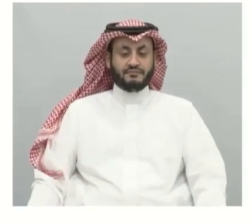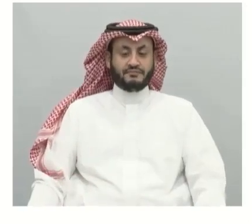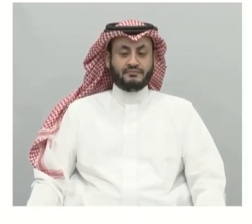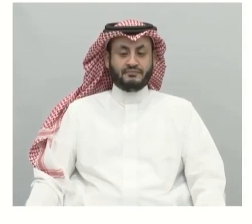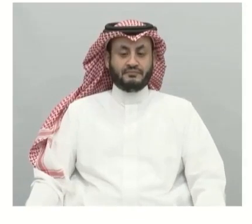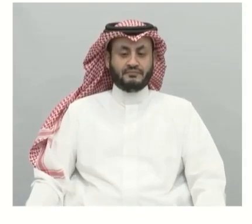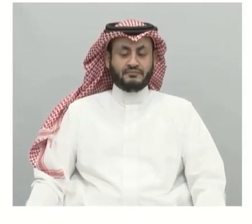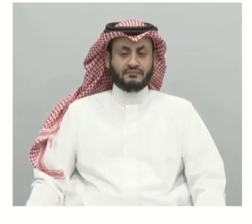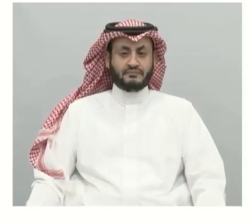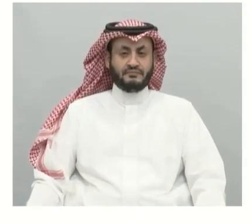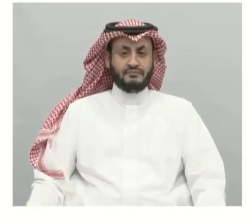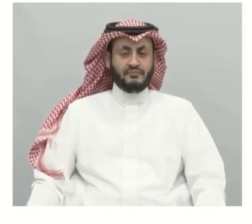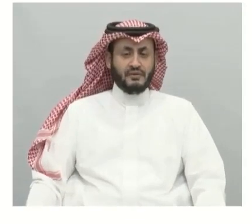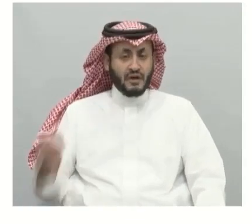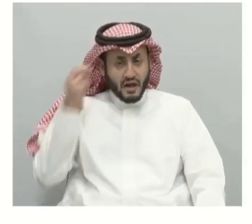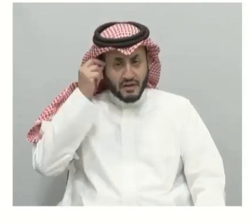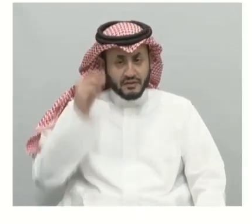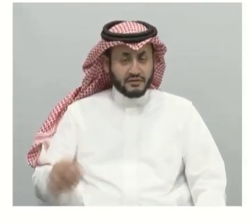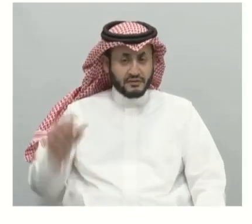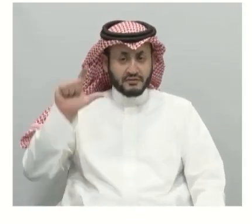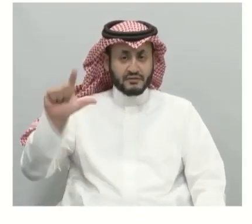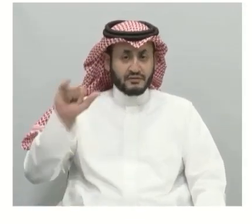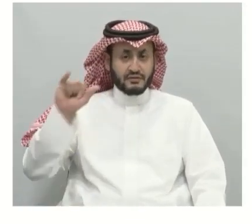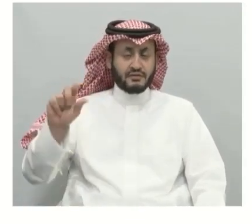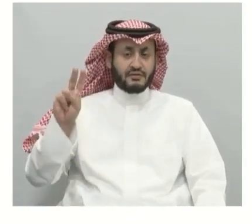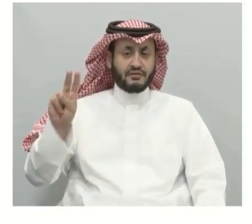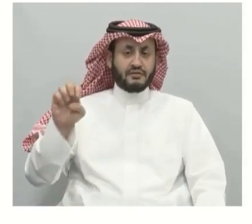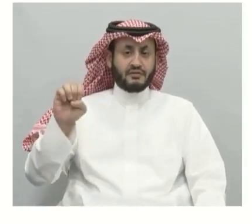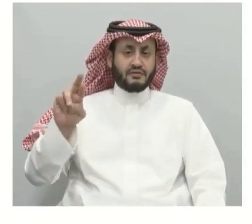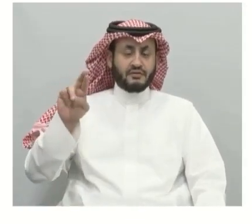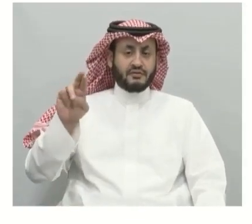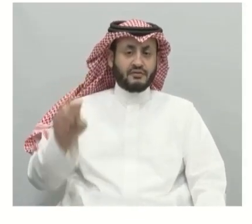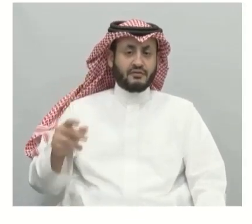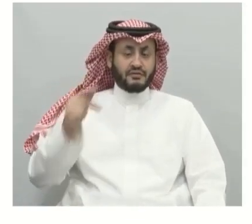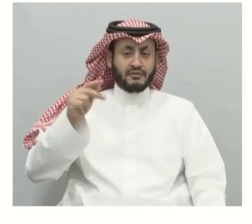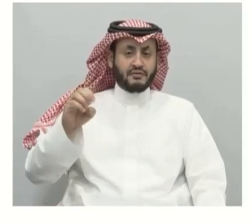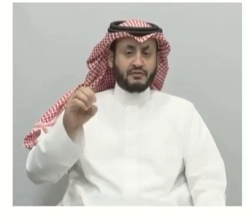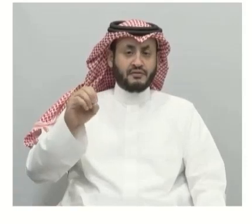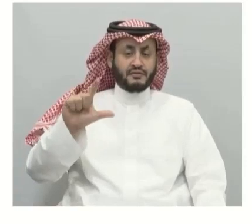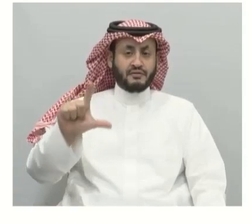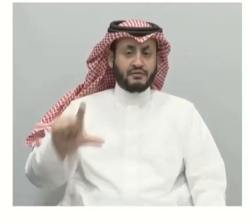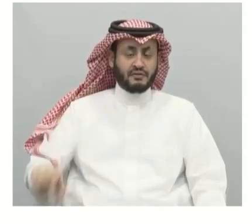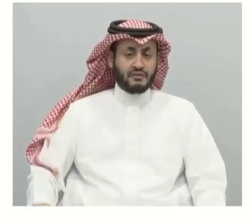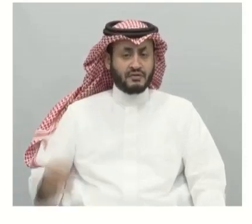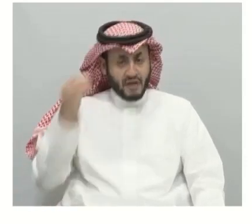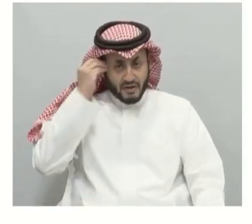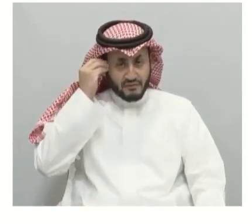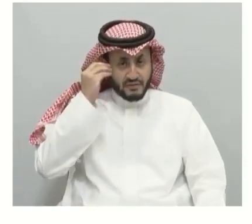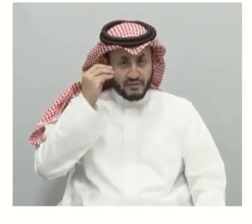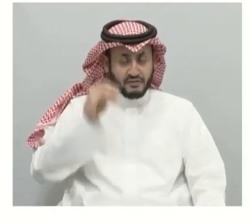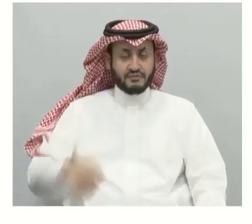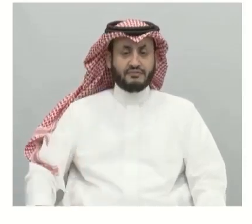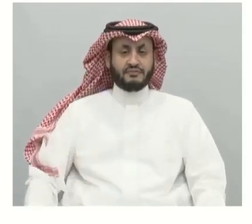city? What do you think? We're about to discover that in our lesson. He replied, welcome